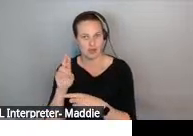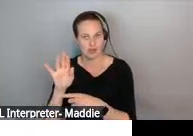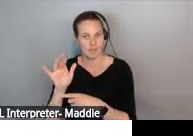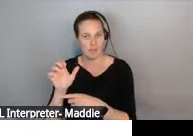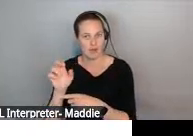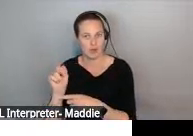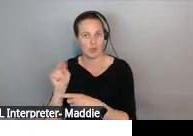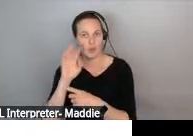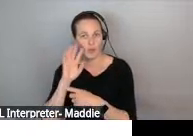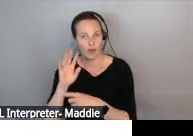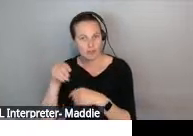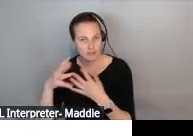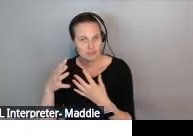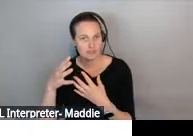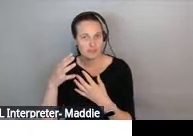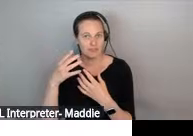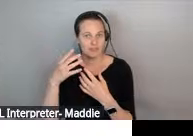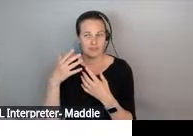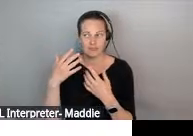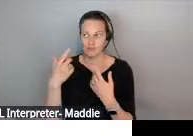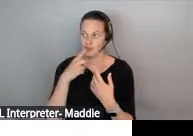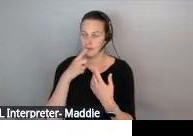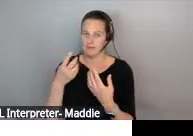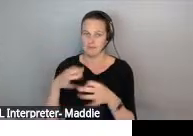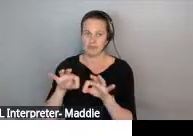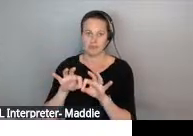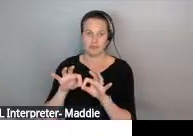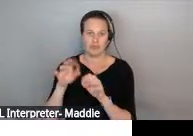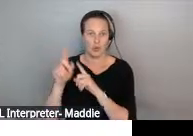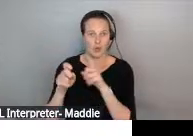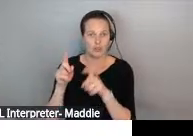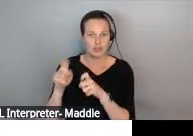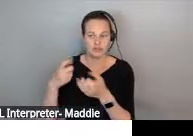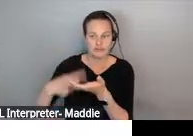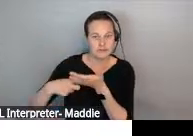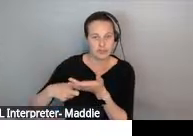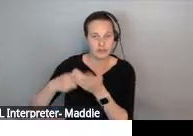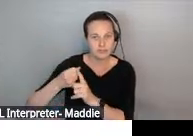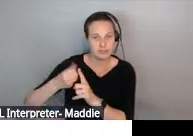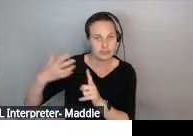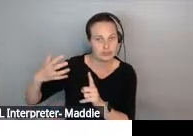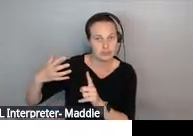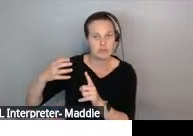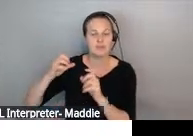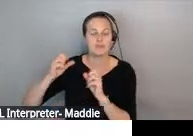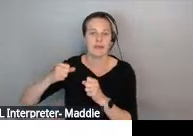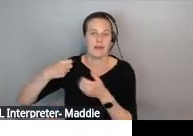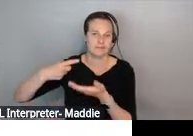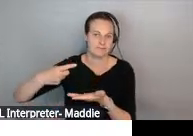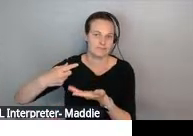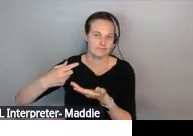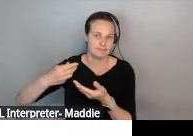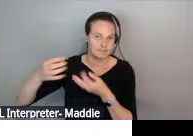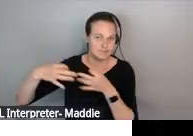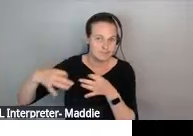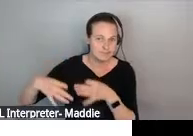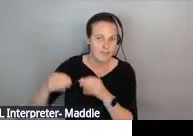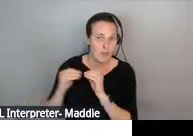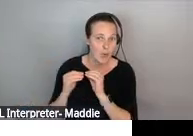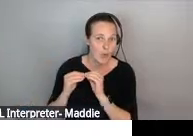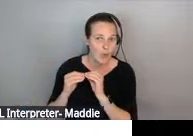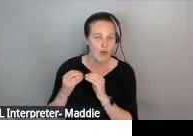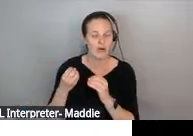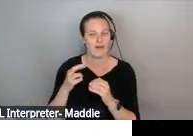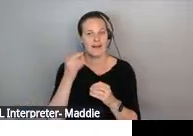maybe bigger questions that could elicit a little bit of discussion. And then we will also give people the opportunity to raise